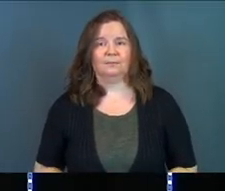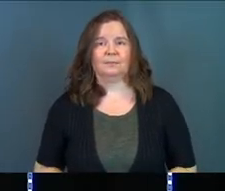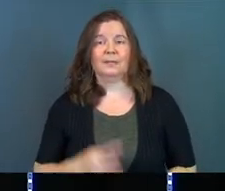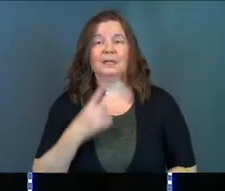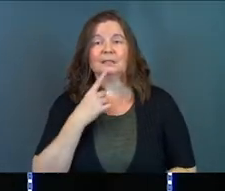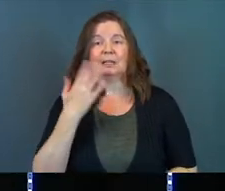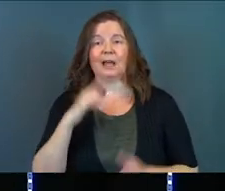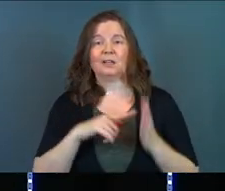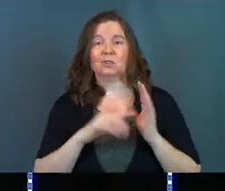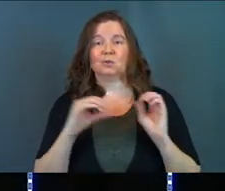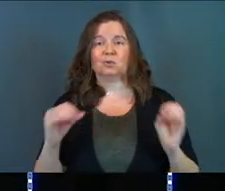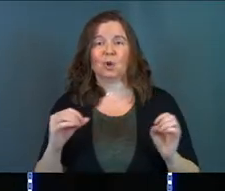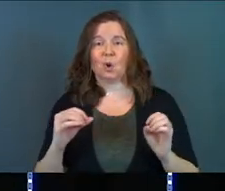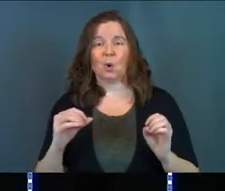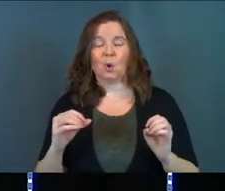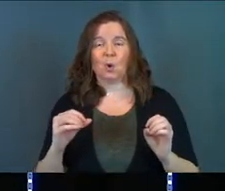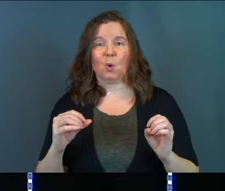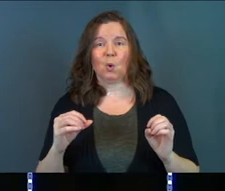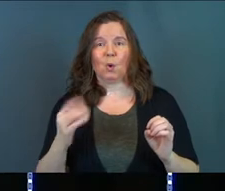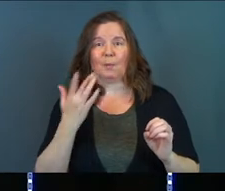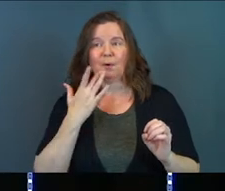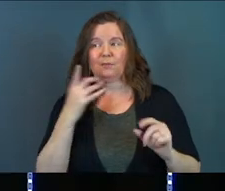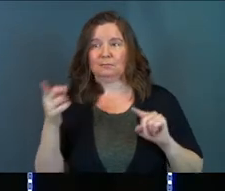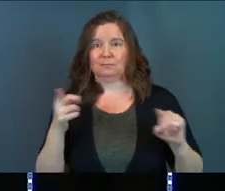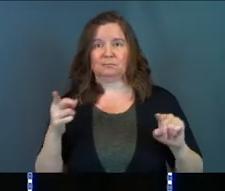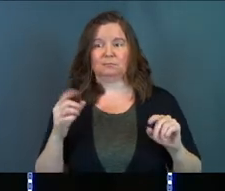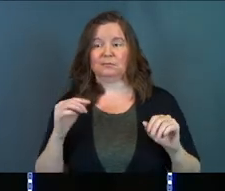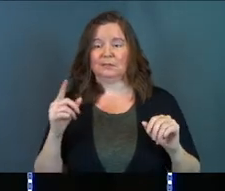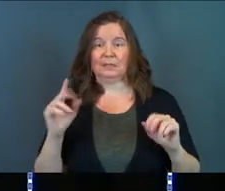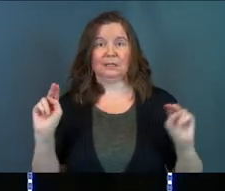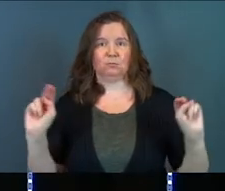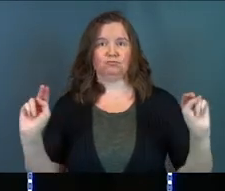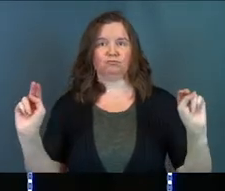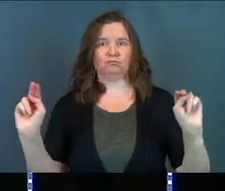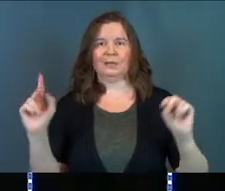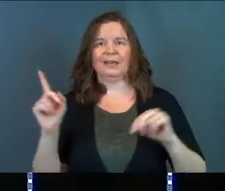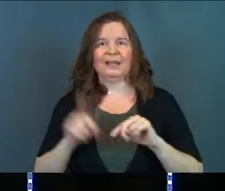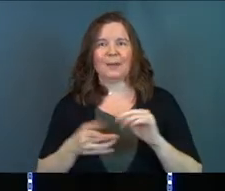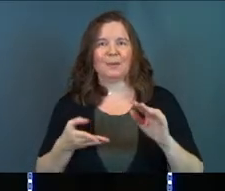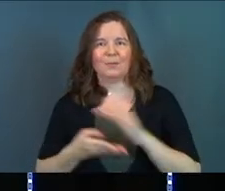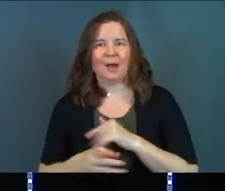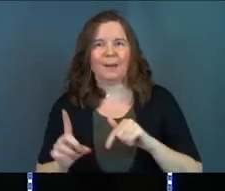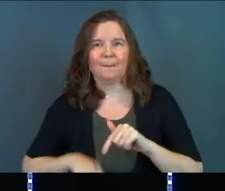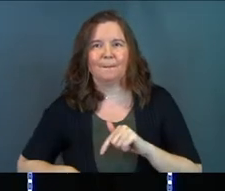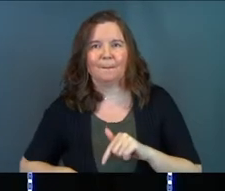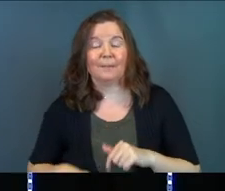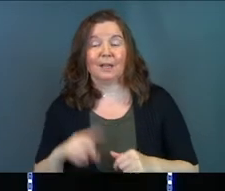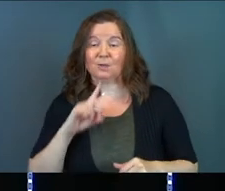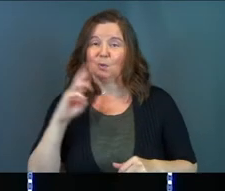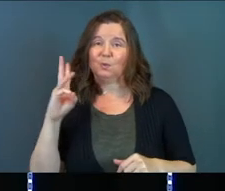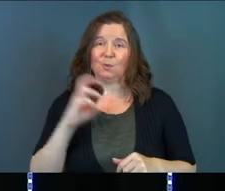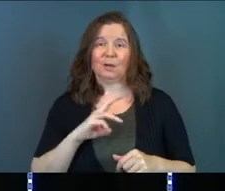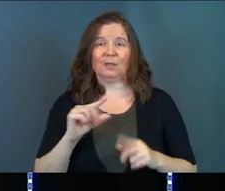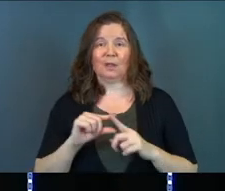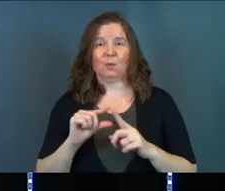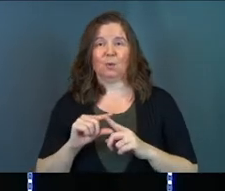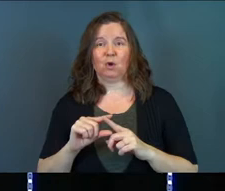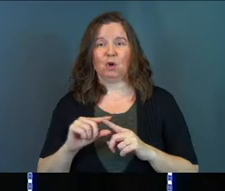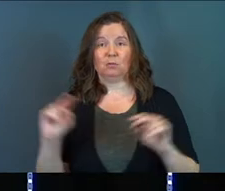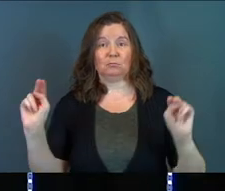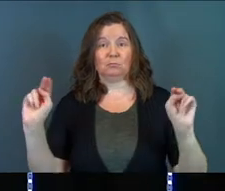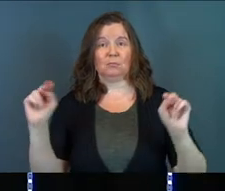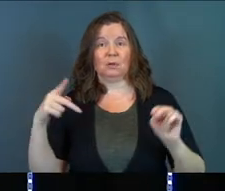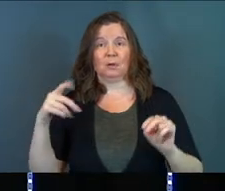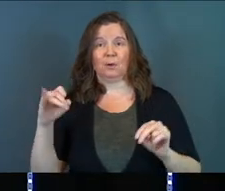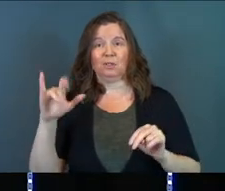And it says that God shows no partiality there in verse 17, and he cannot be bribed. It's really weird. That word